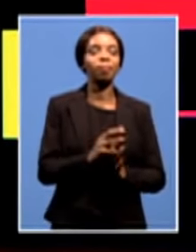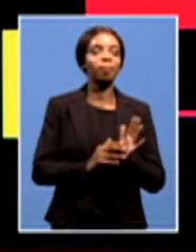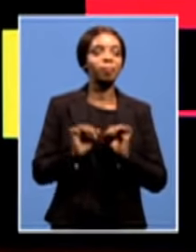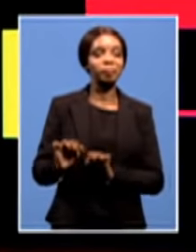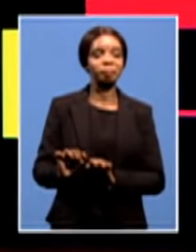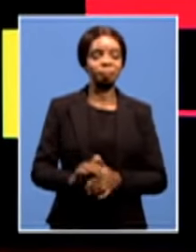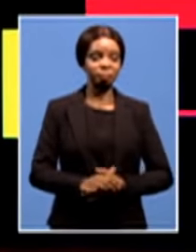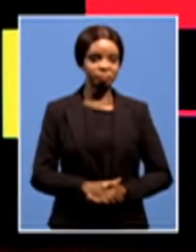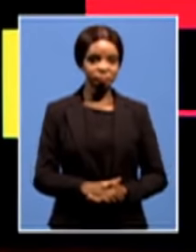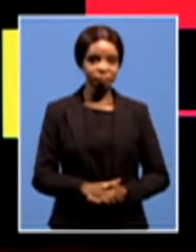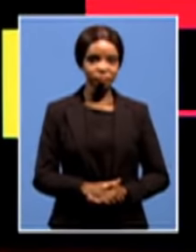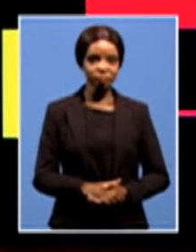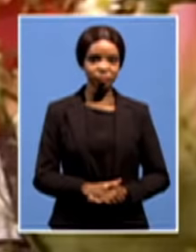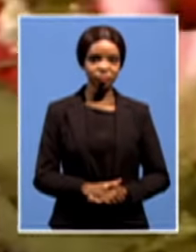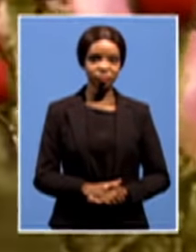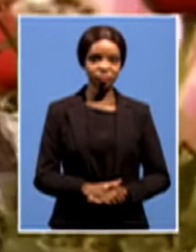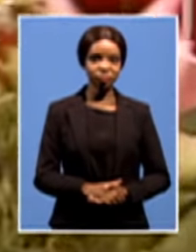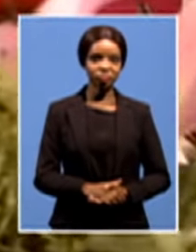story.